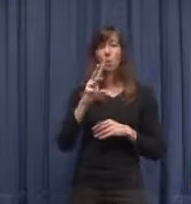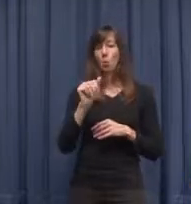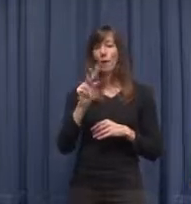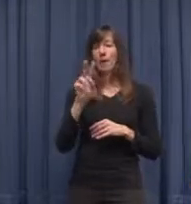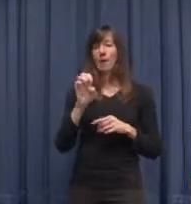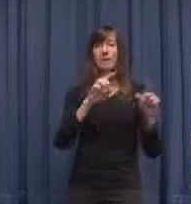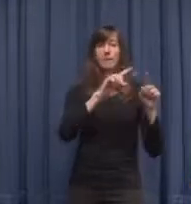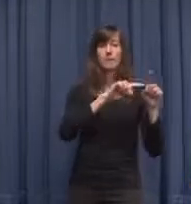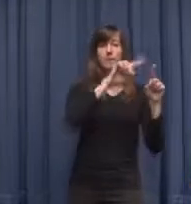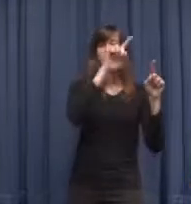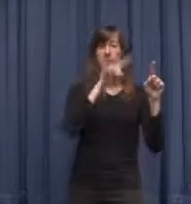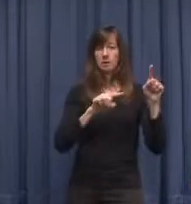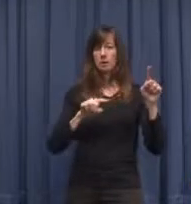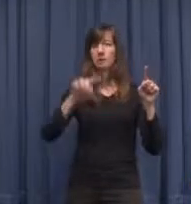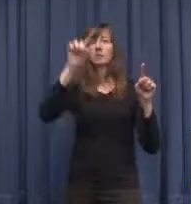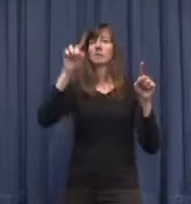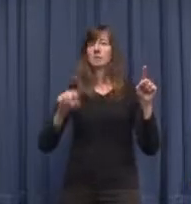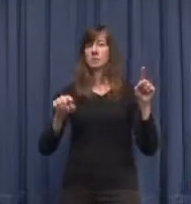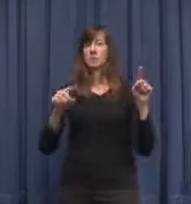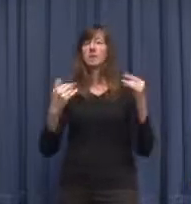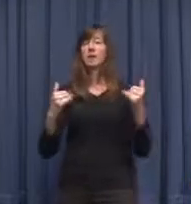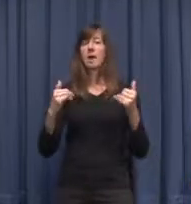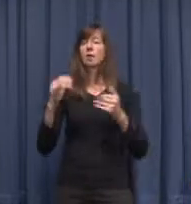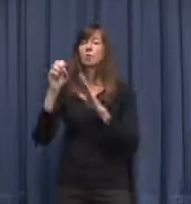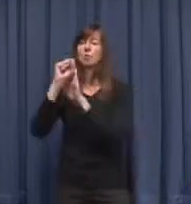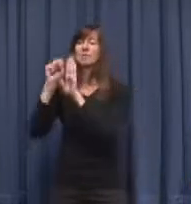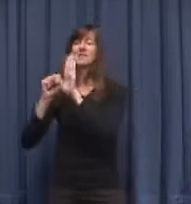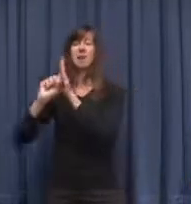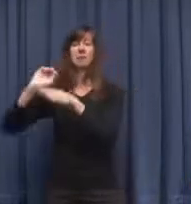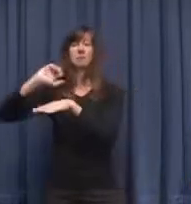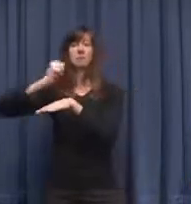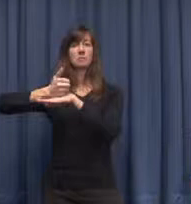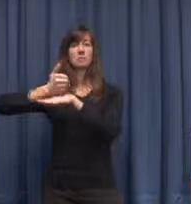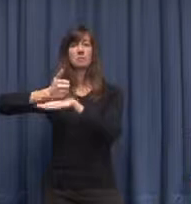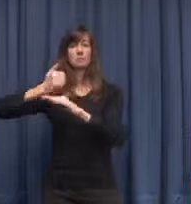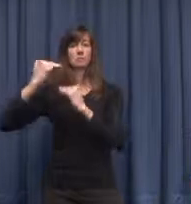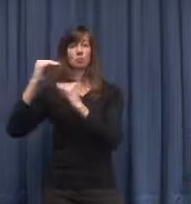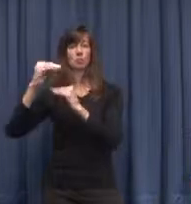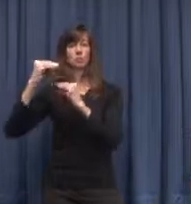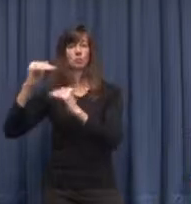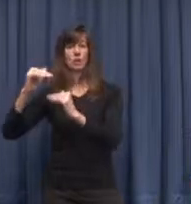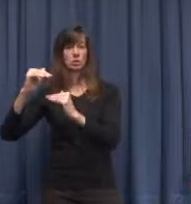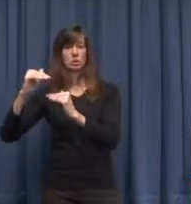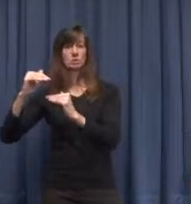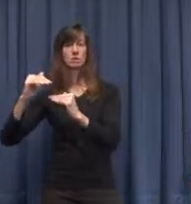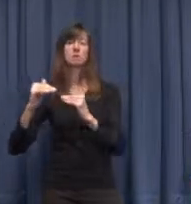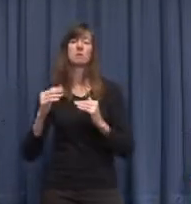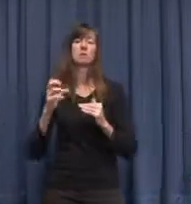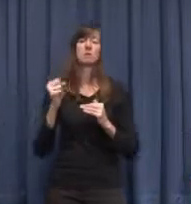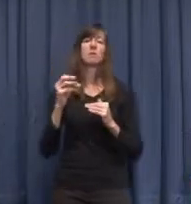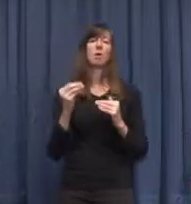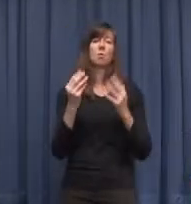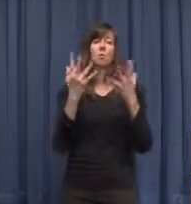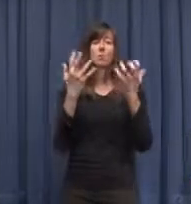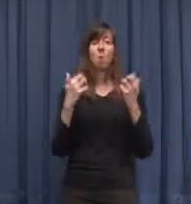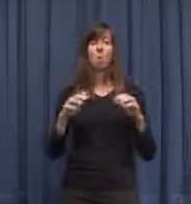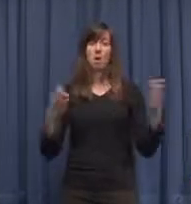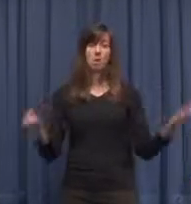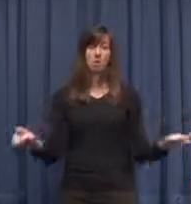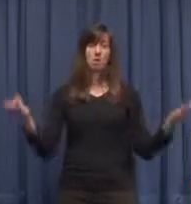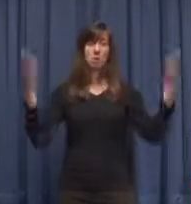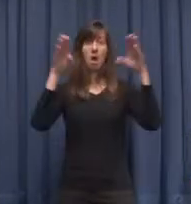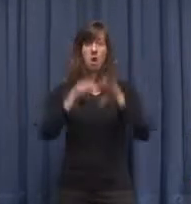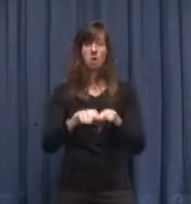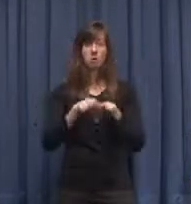framework for restrictions, trying to be much more targeted so that we're not having these broad across the board closures that harm